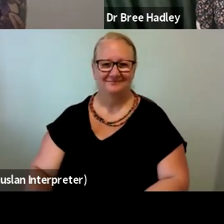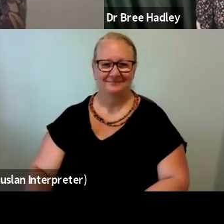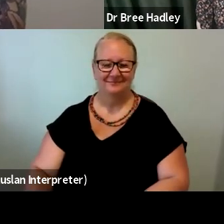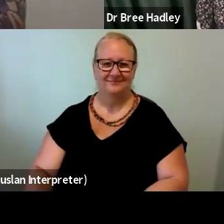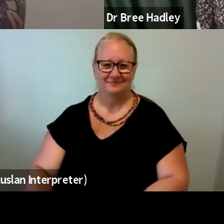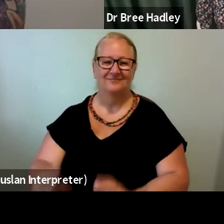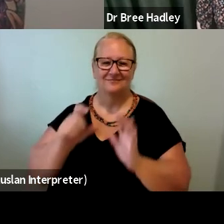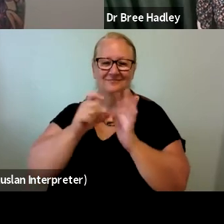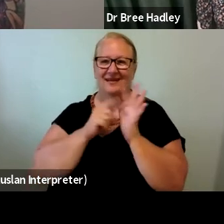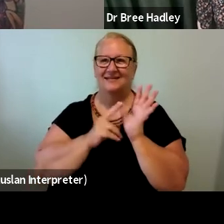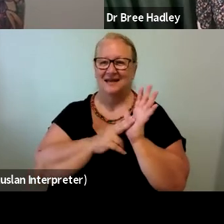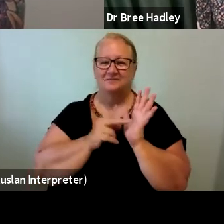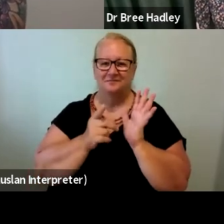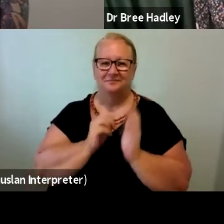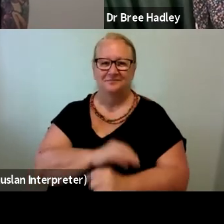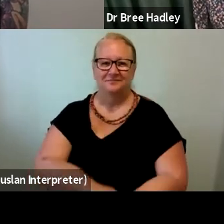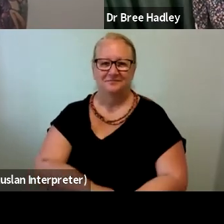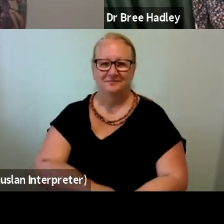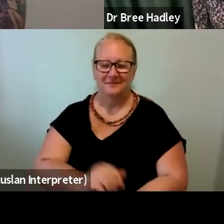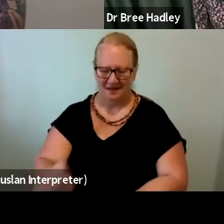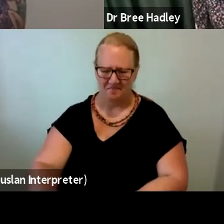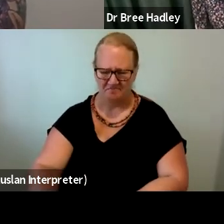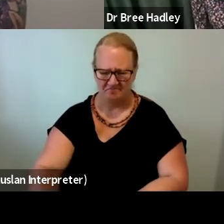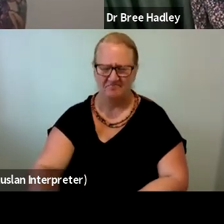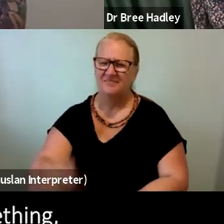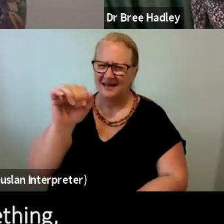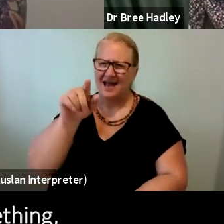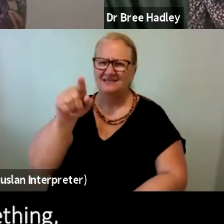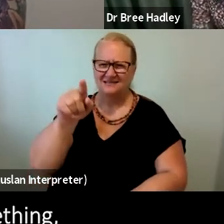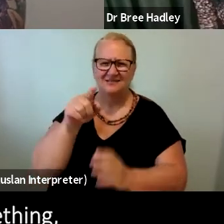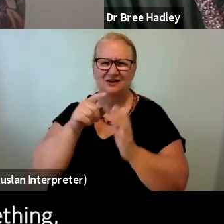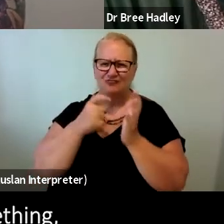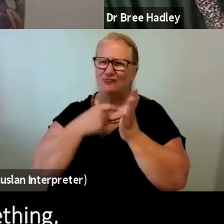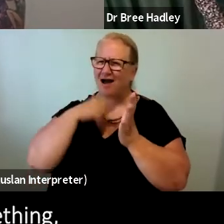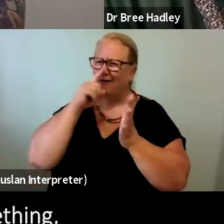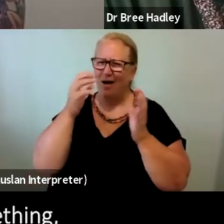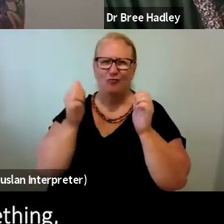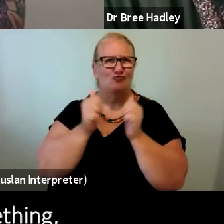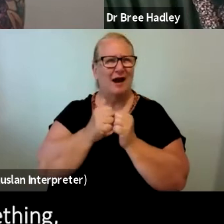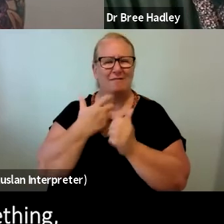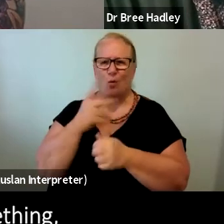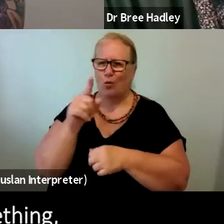Dan speaking. Racheal, I couldn't agree more. There's something,